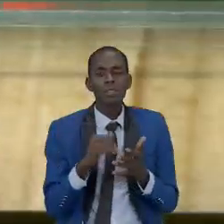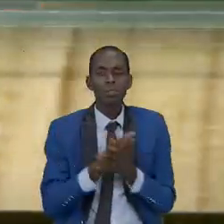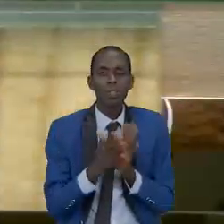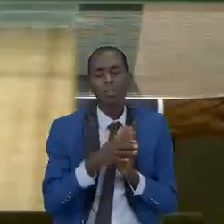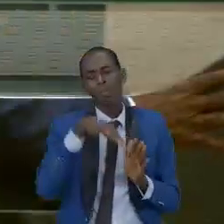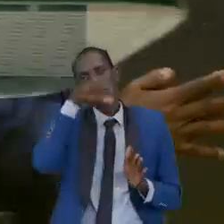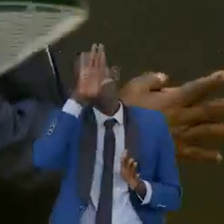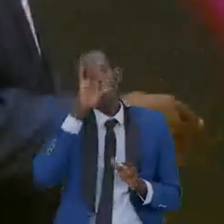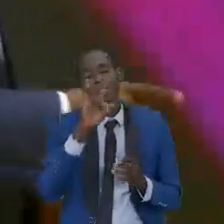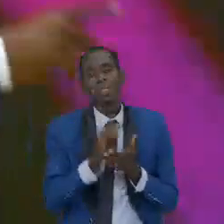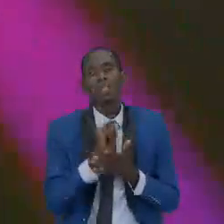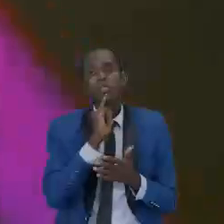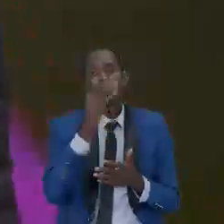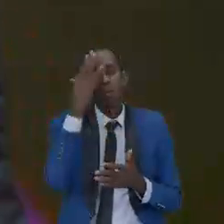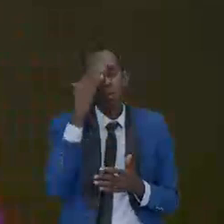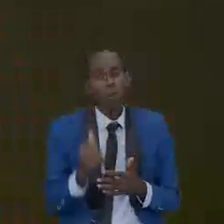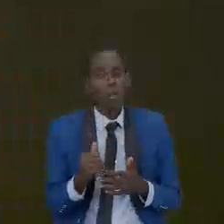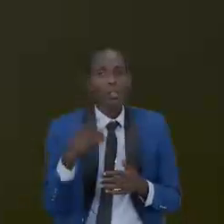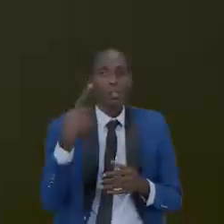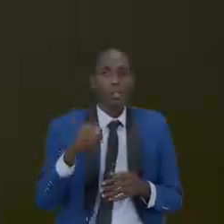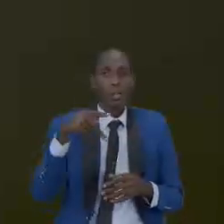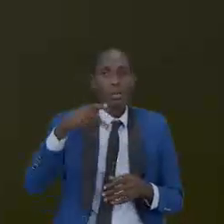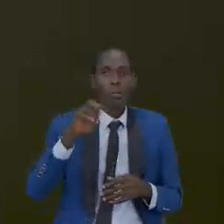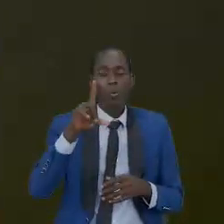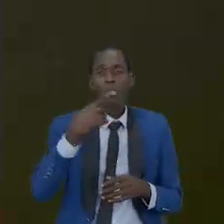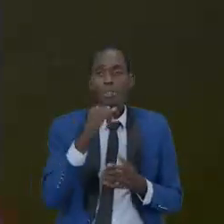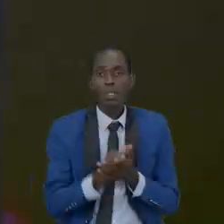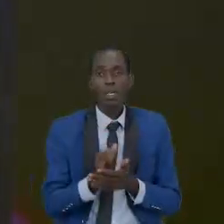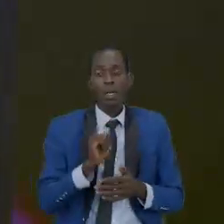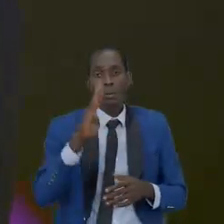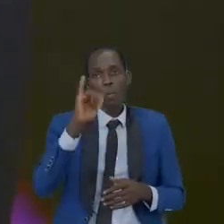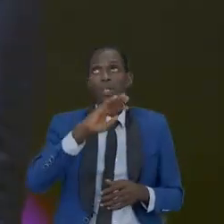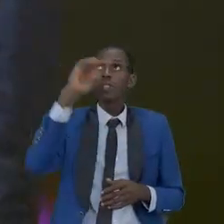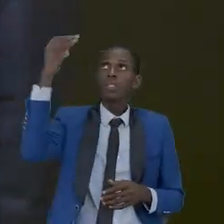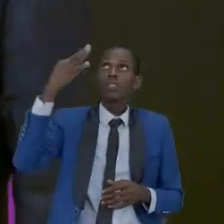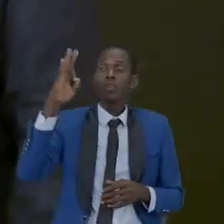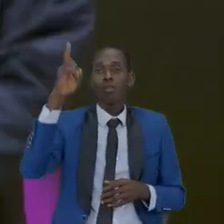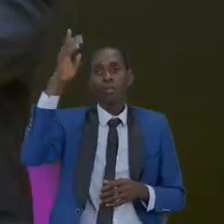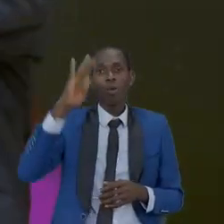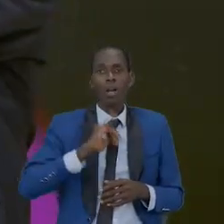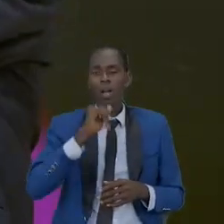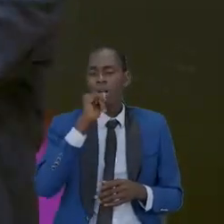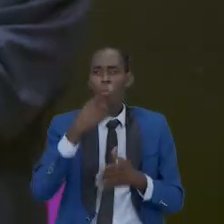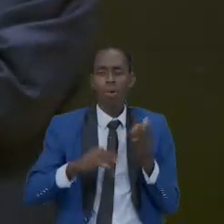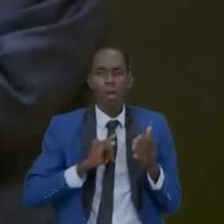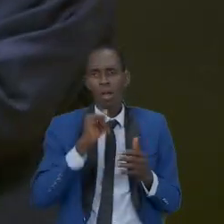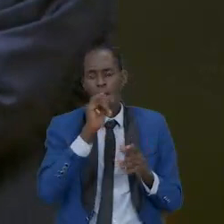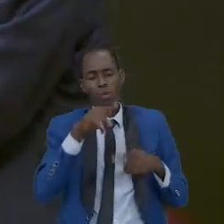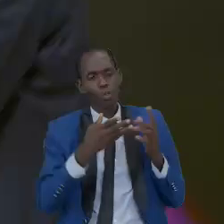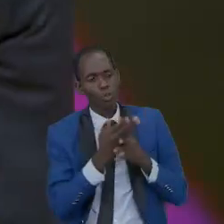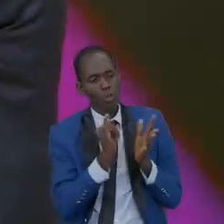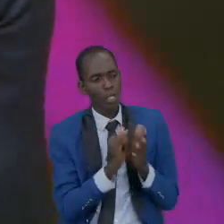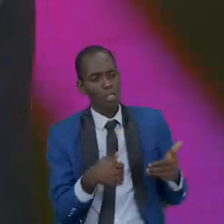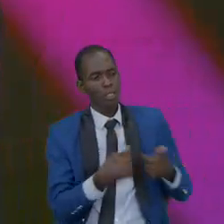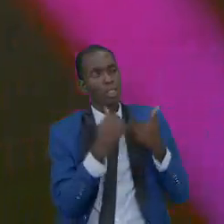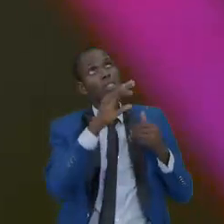the Apostle said, by the grace of God, I am what I am. I go through that challenge. The grace is there.